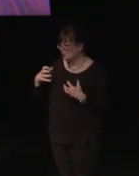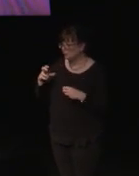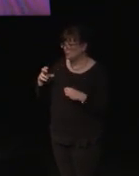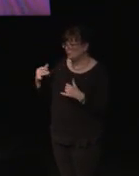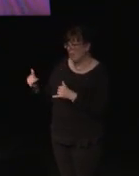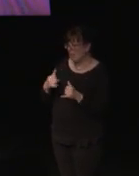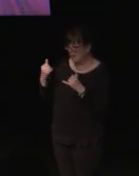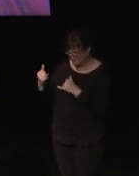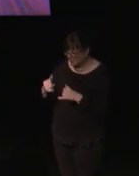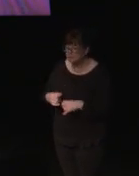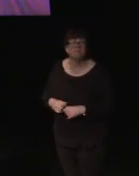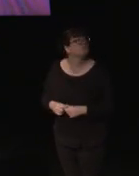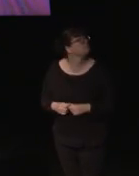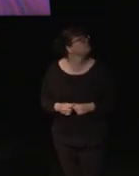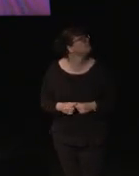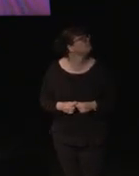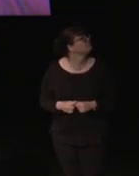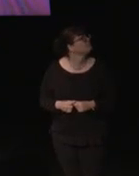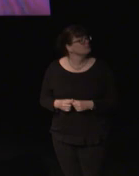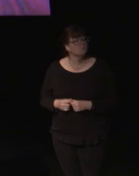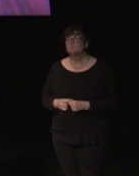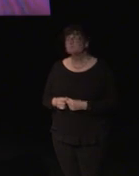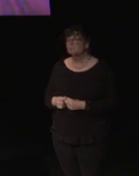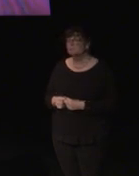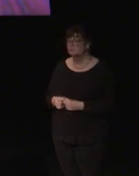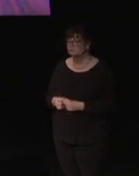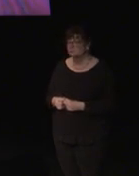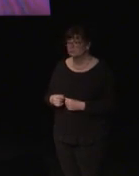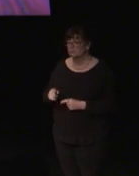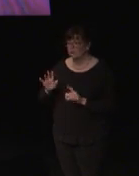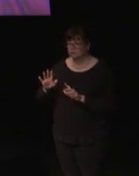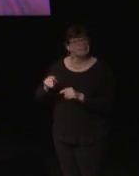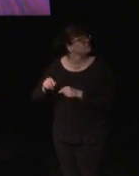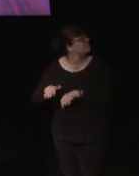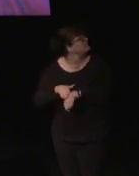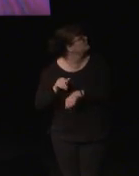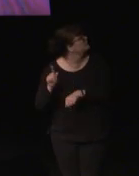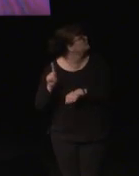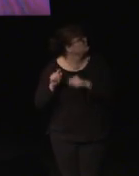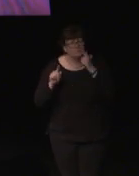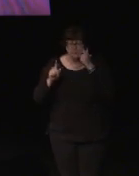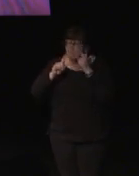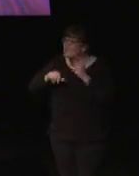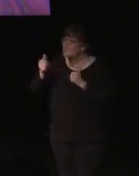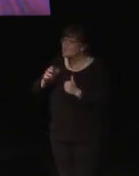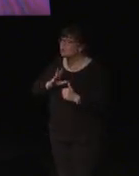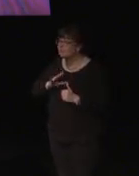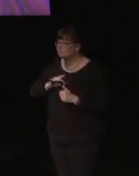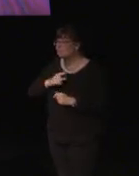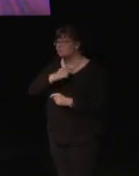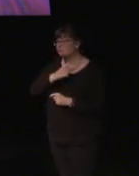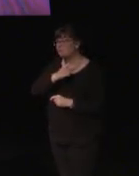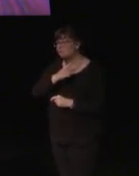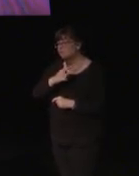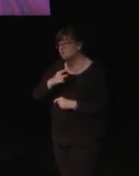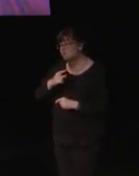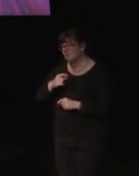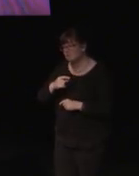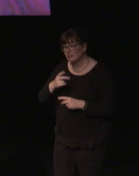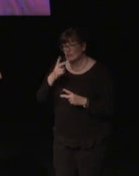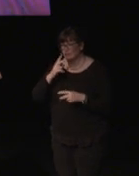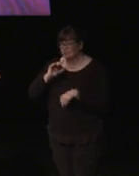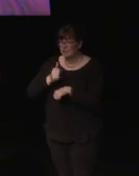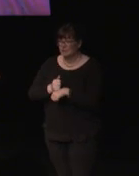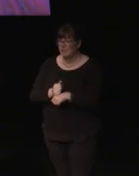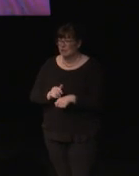don't. I think another thing about Minecraft, oops, I went too slow there. Another great thing about it was you might have seen me set an